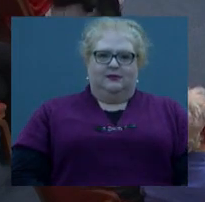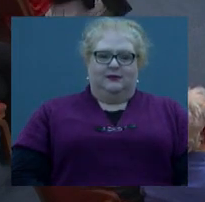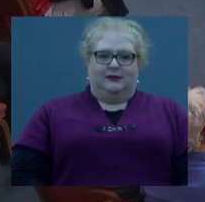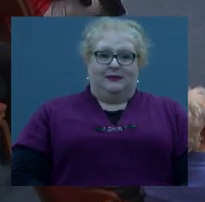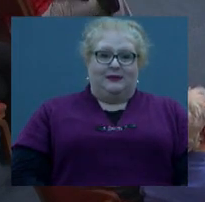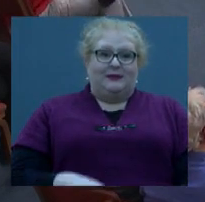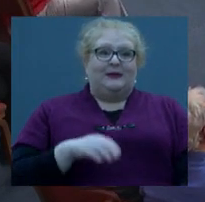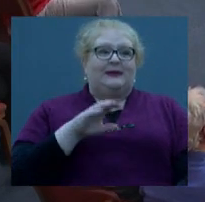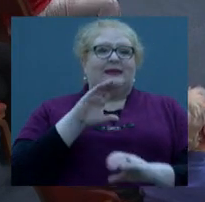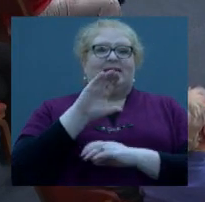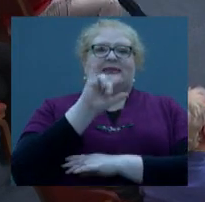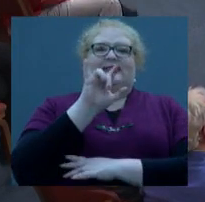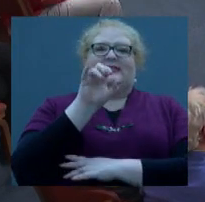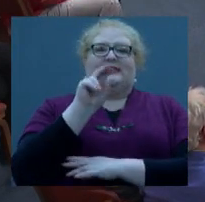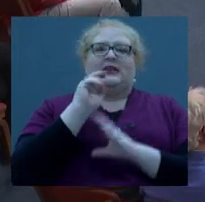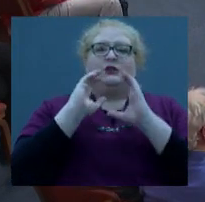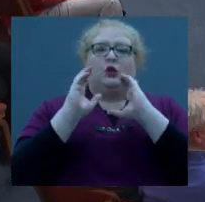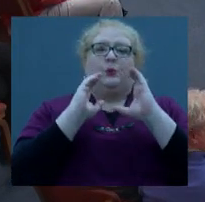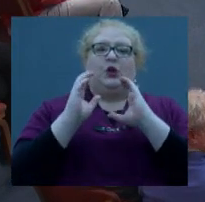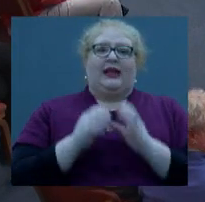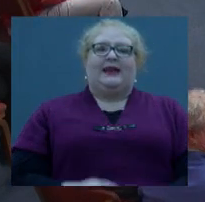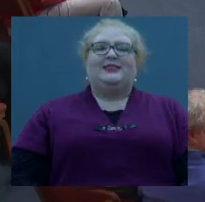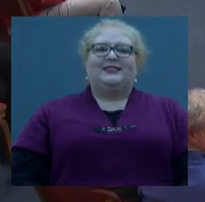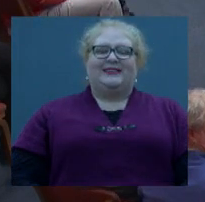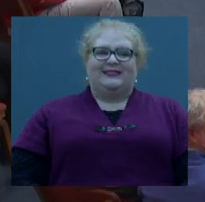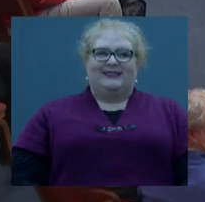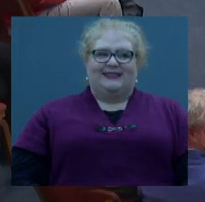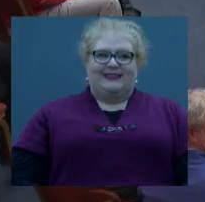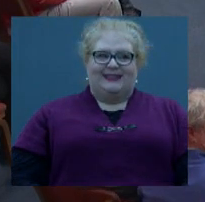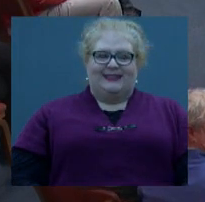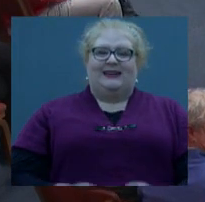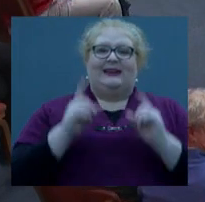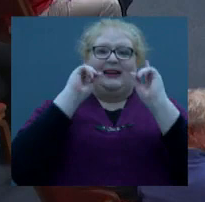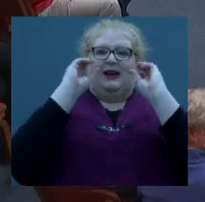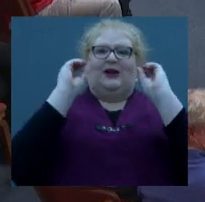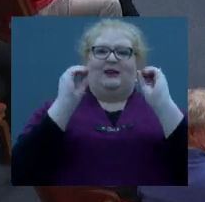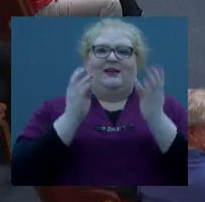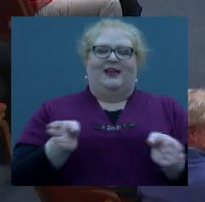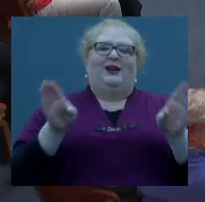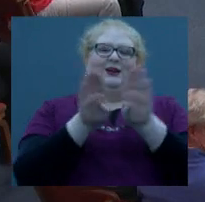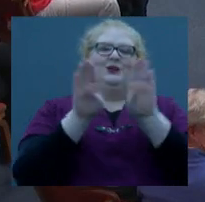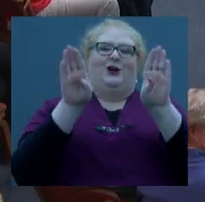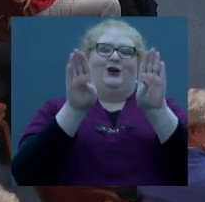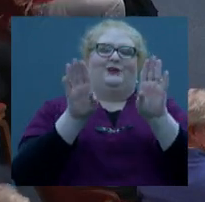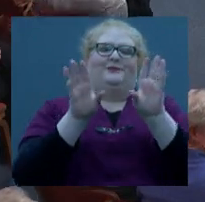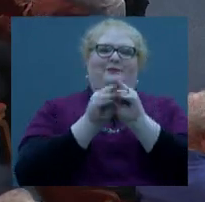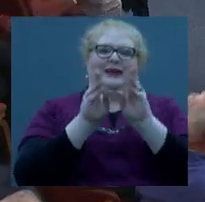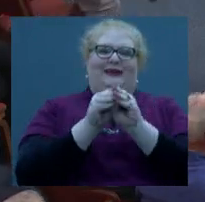Citizen communication. Hearing nothing, we're adjourned.